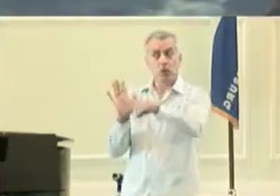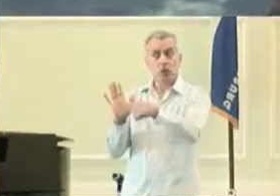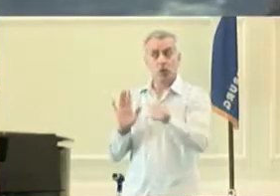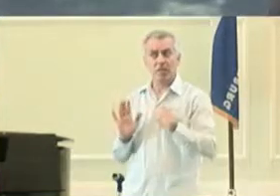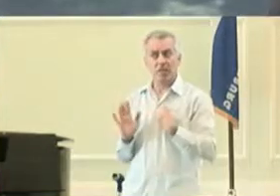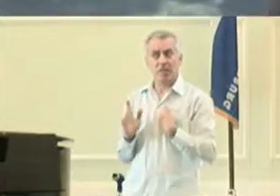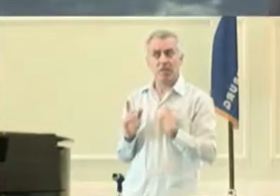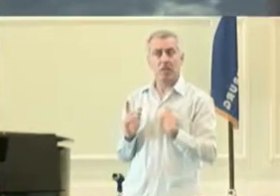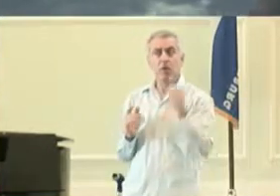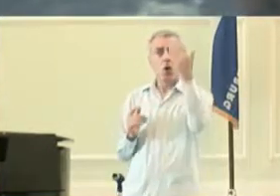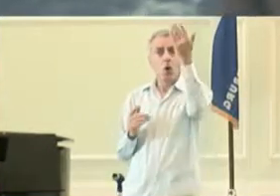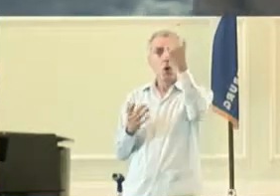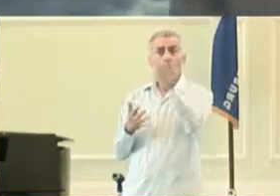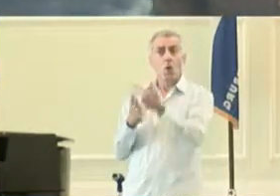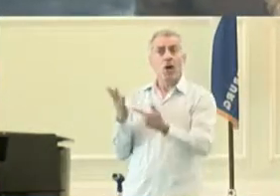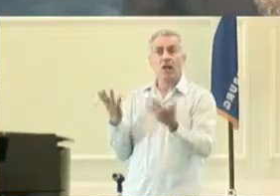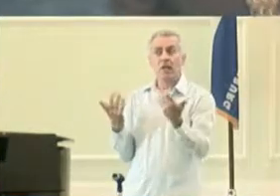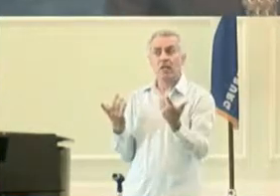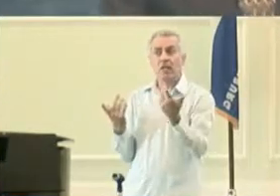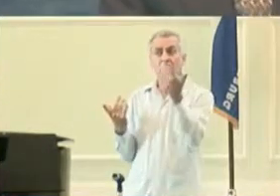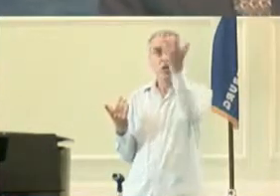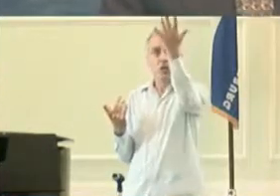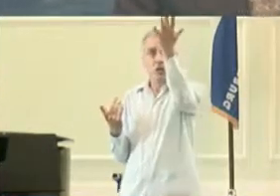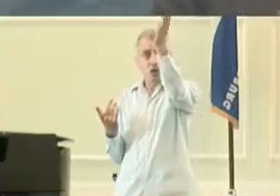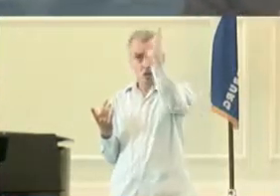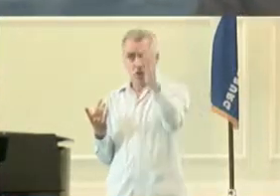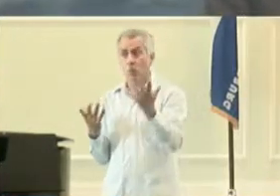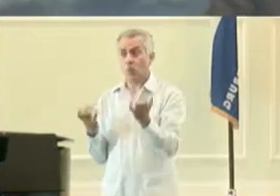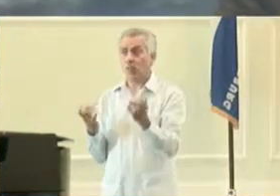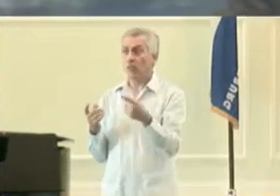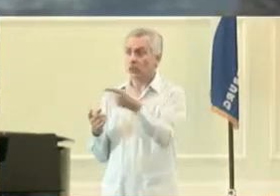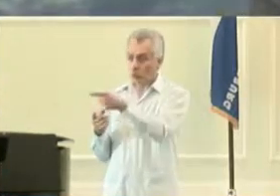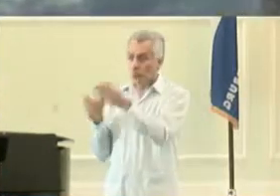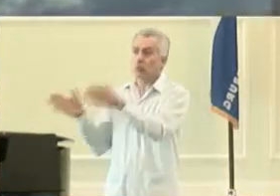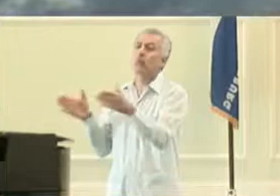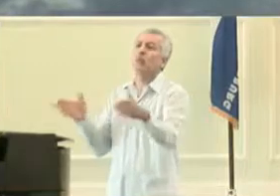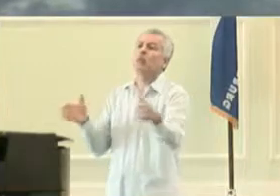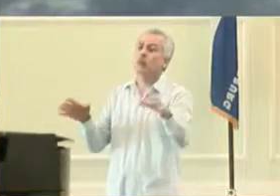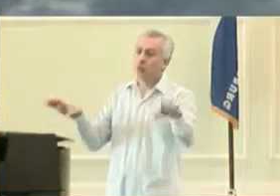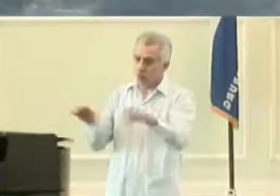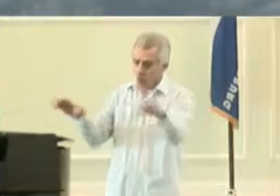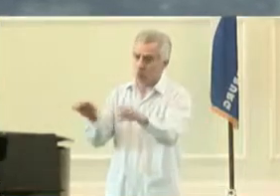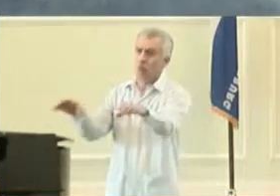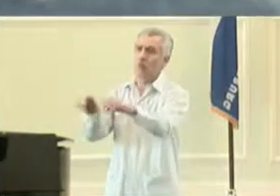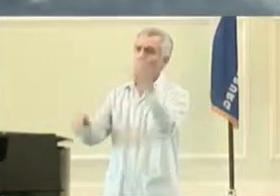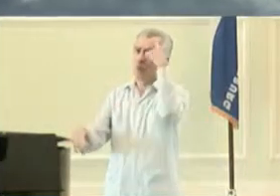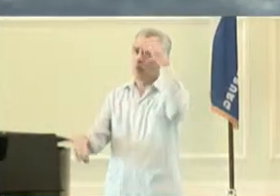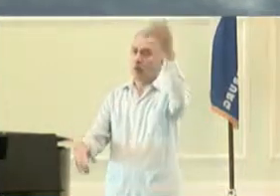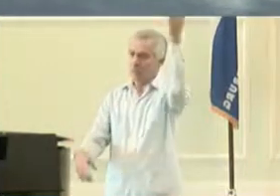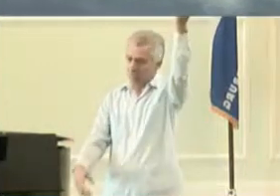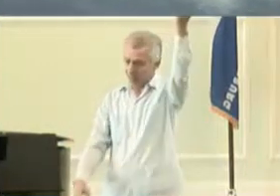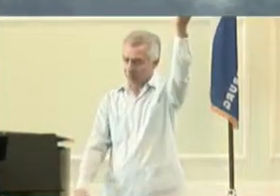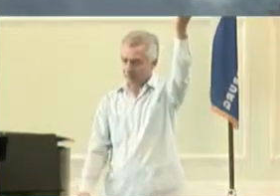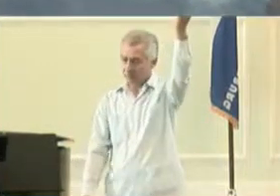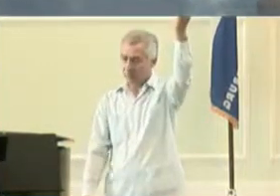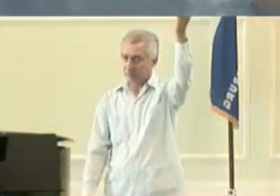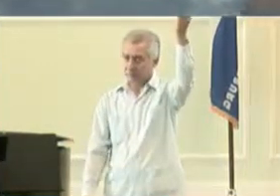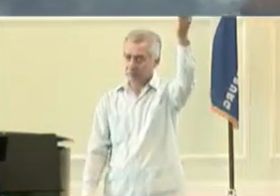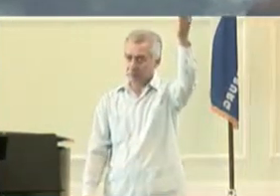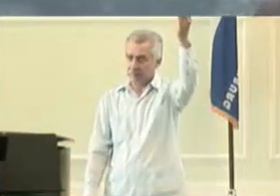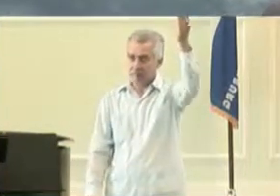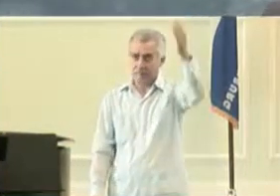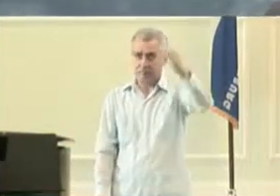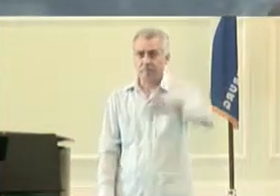us to do. All right? So we are saved to serve. The journey from Egypt to